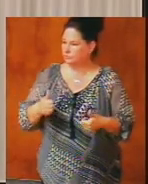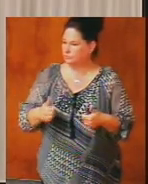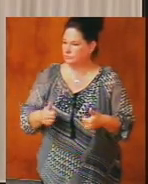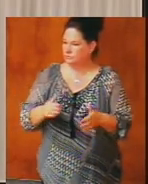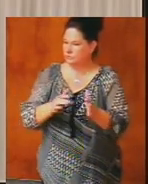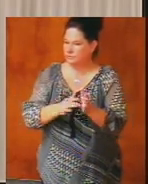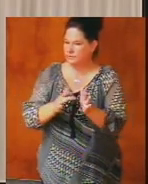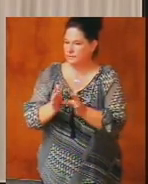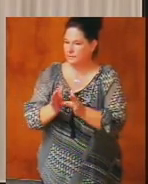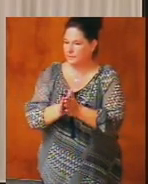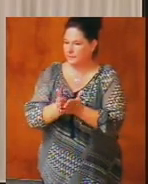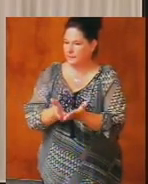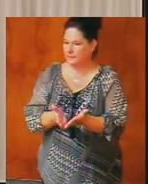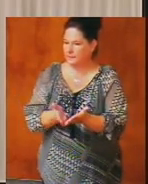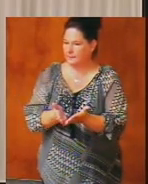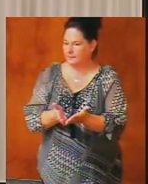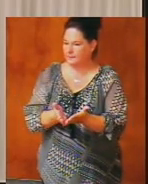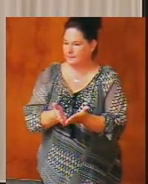the Bible?